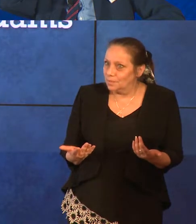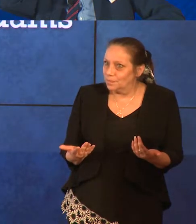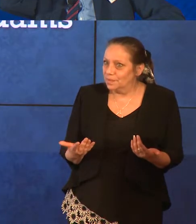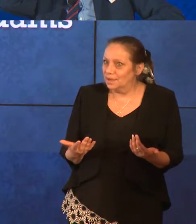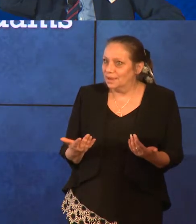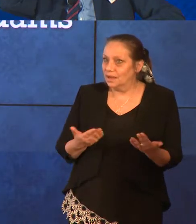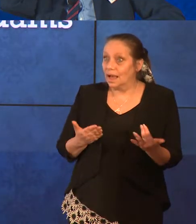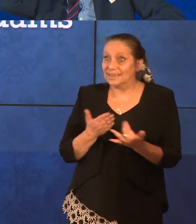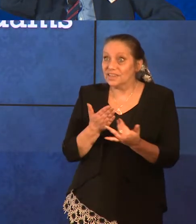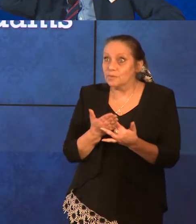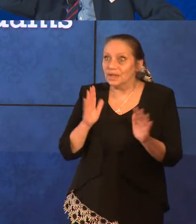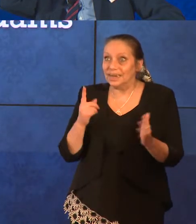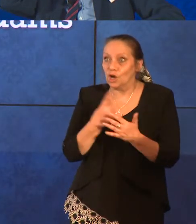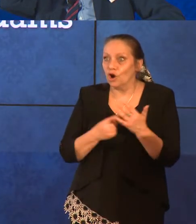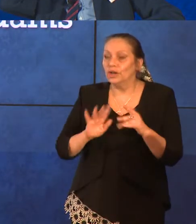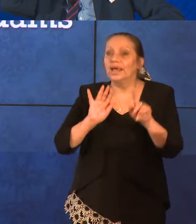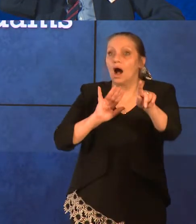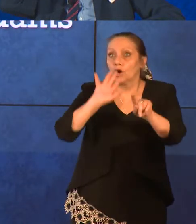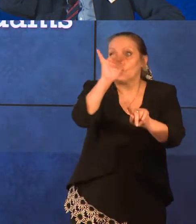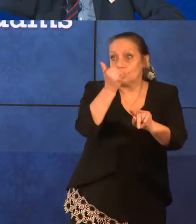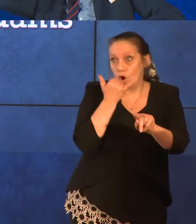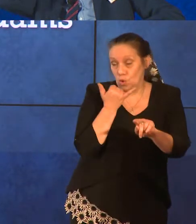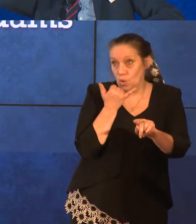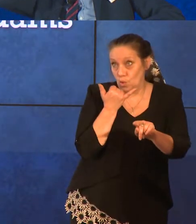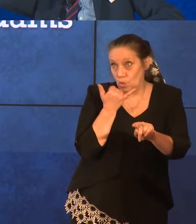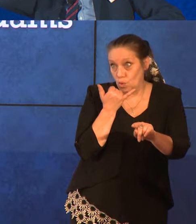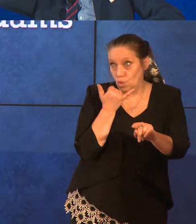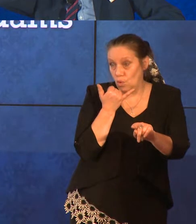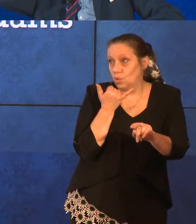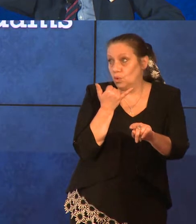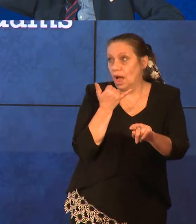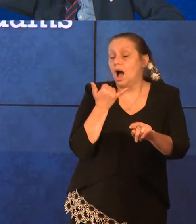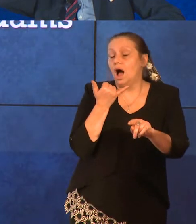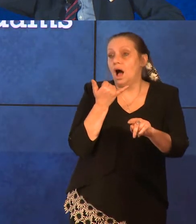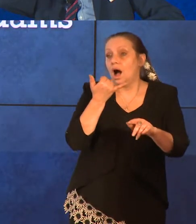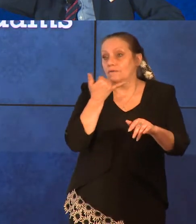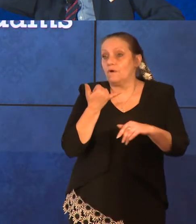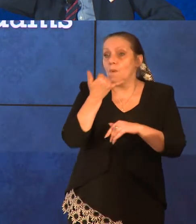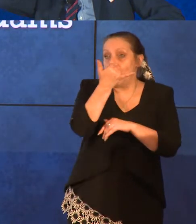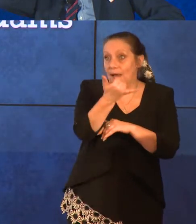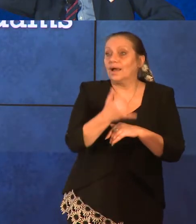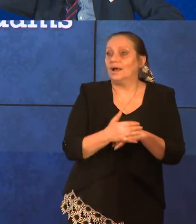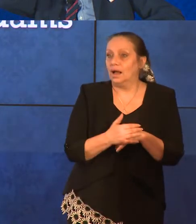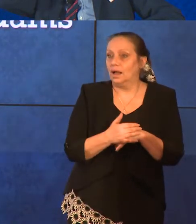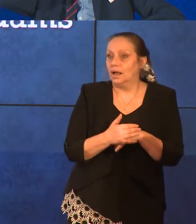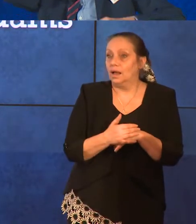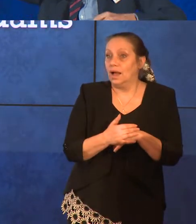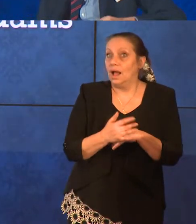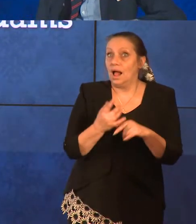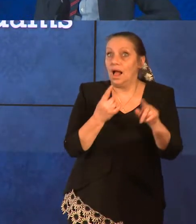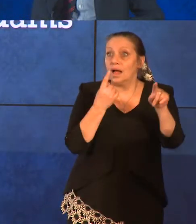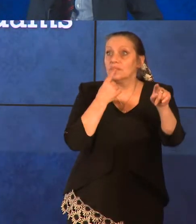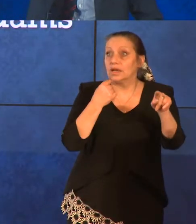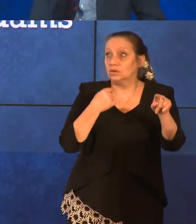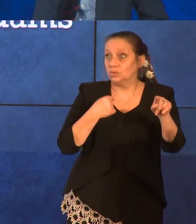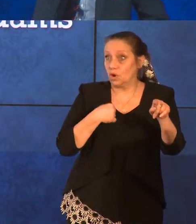Just the accessibility meeting. I then got a missed phone call on my phone, so I called back for about 2 months, only to be